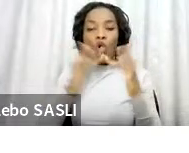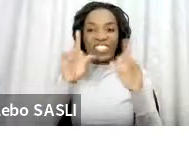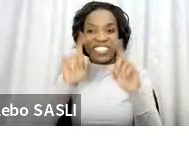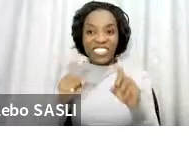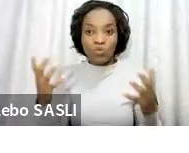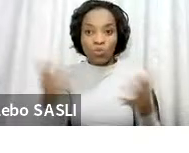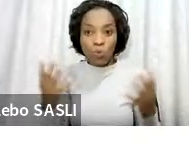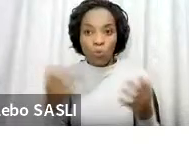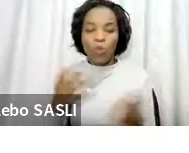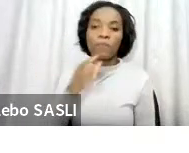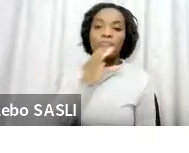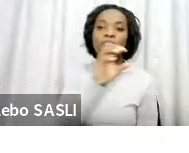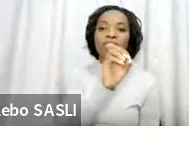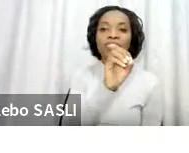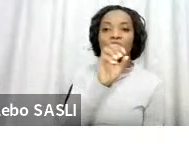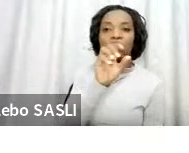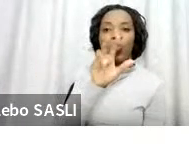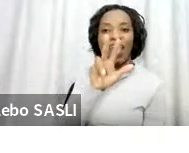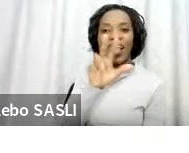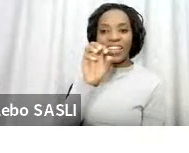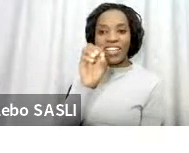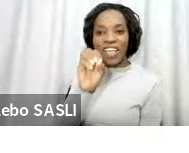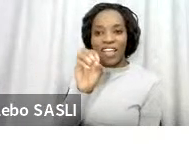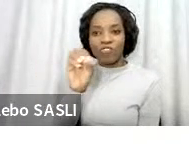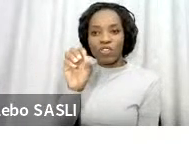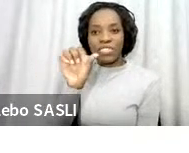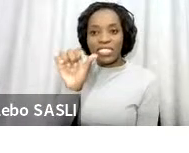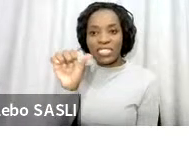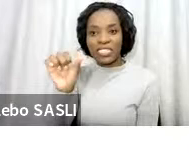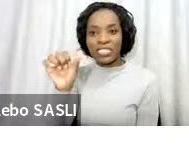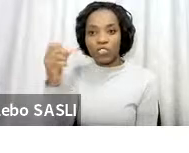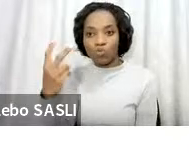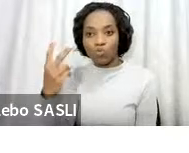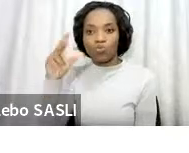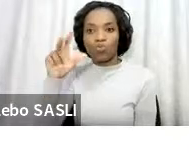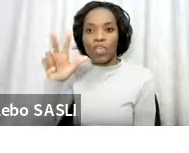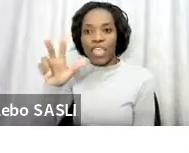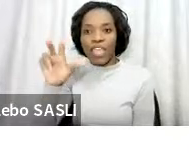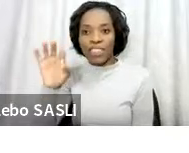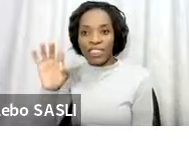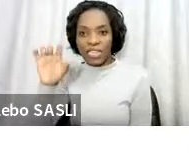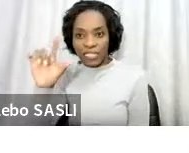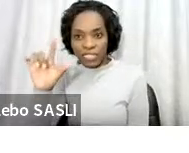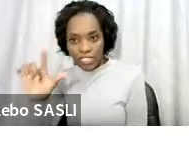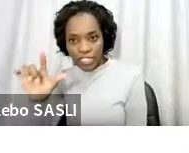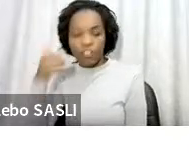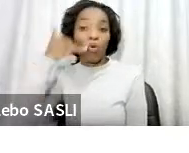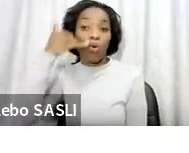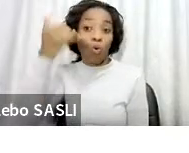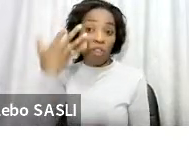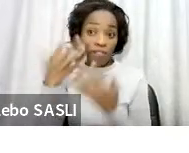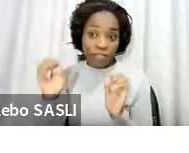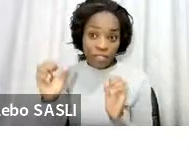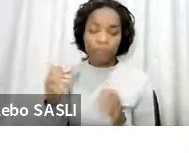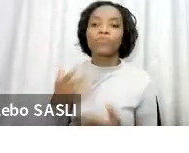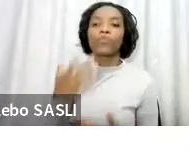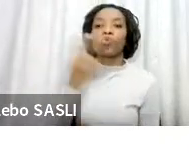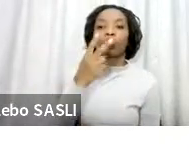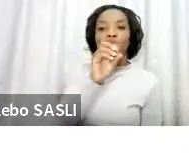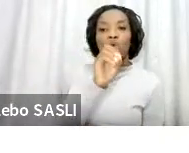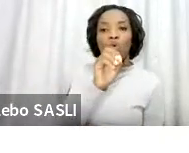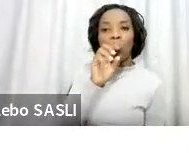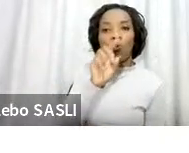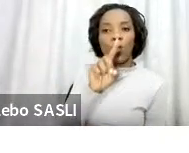toll-free line is 0800 662 837. We also have a landline 012